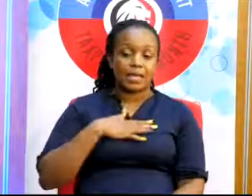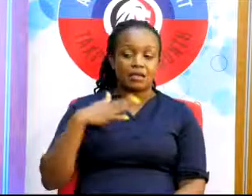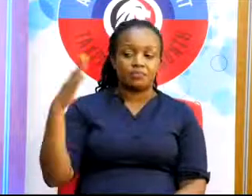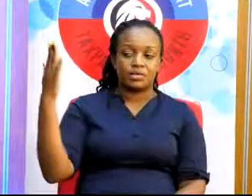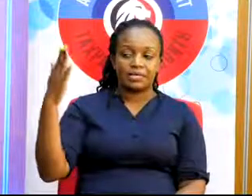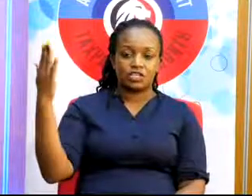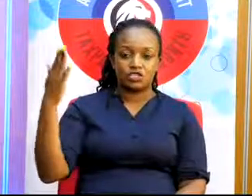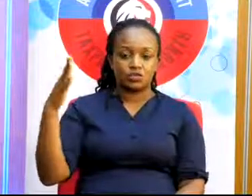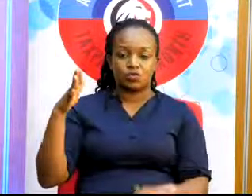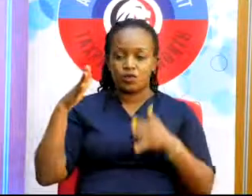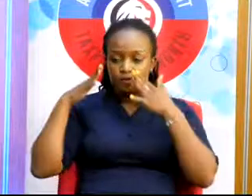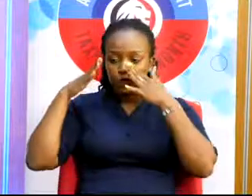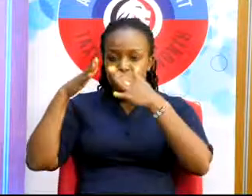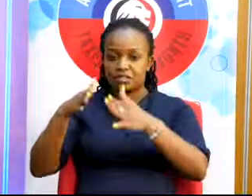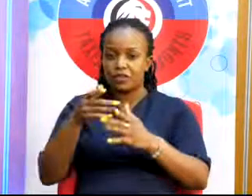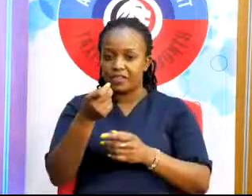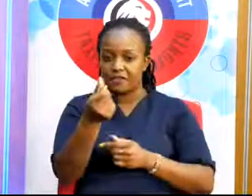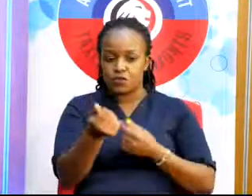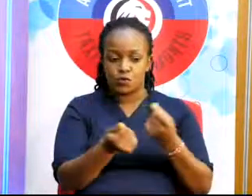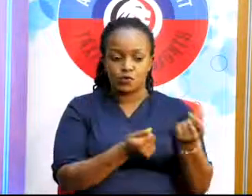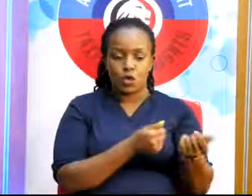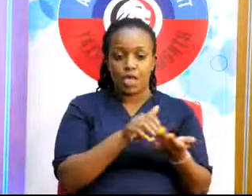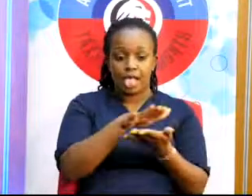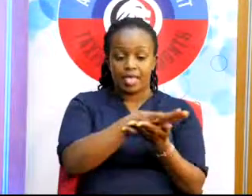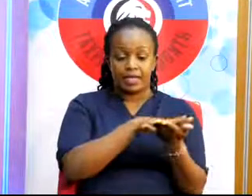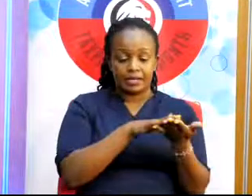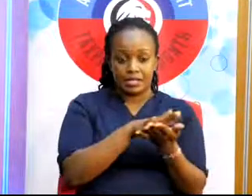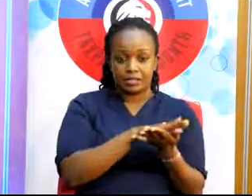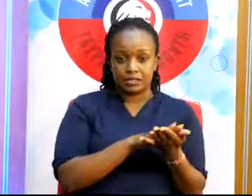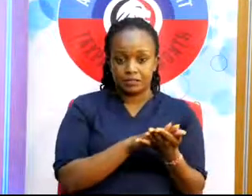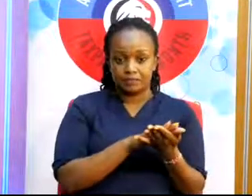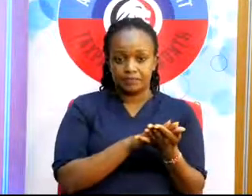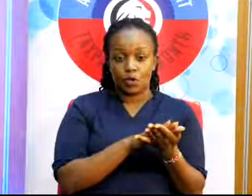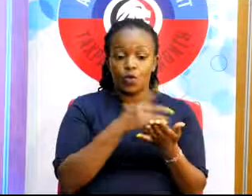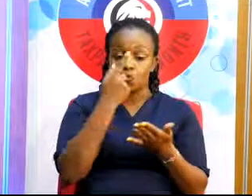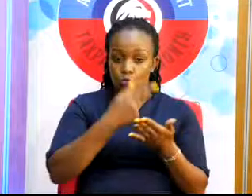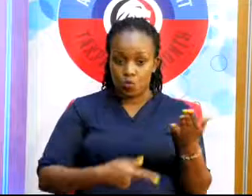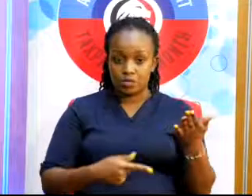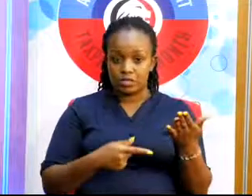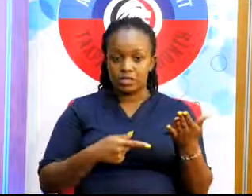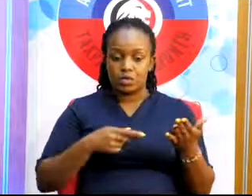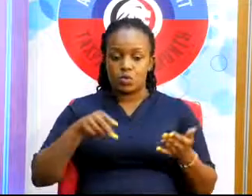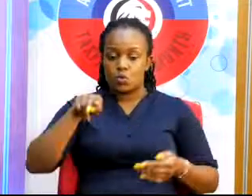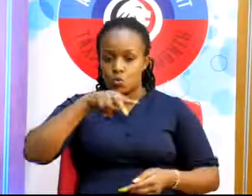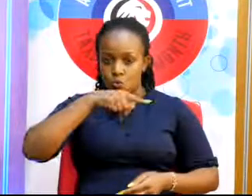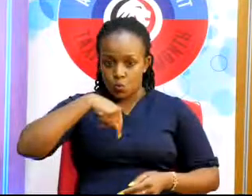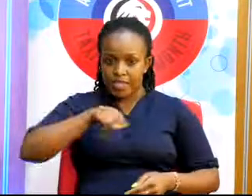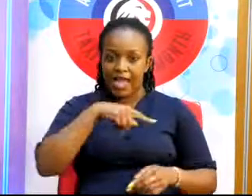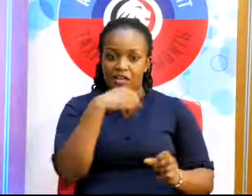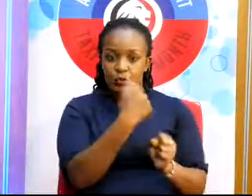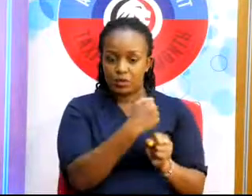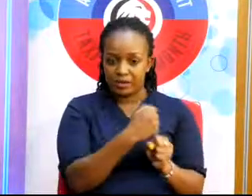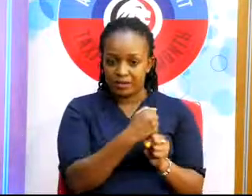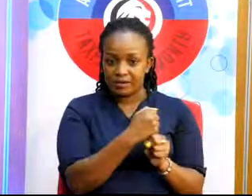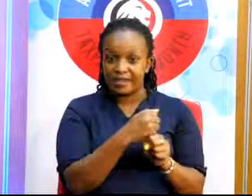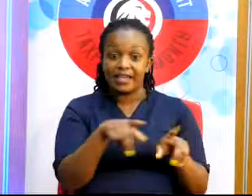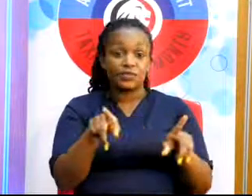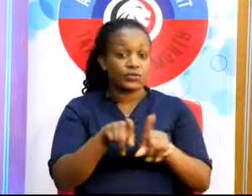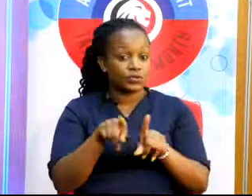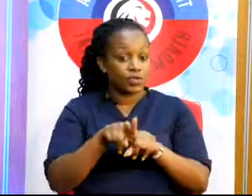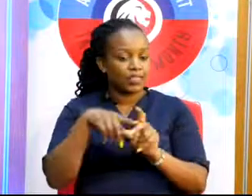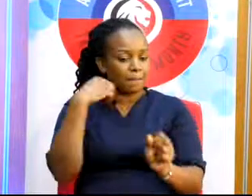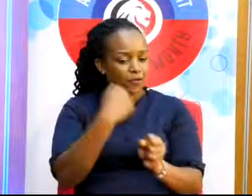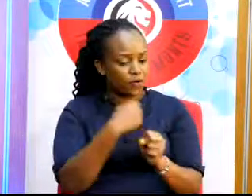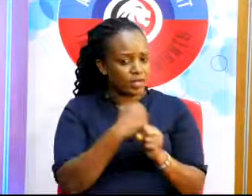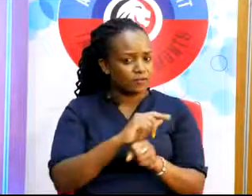presentation will just focus on those three areas in terms of what we are doing. Suffice to say that the performance for the